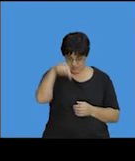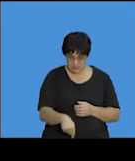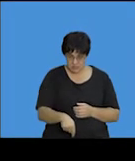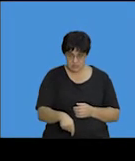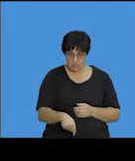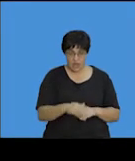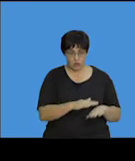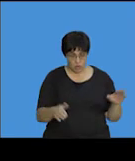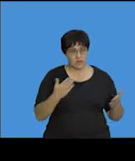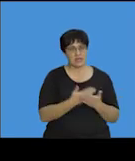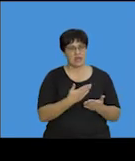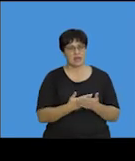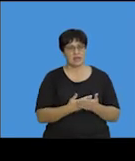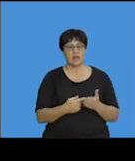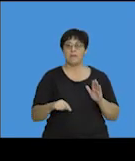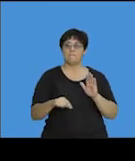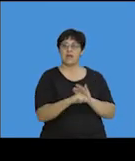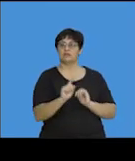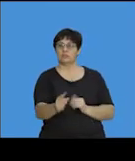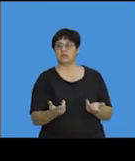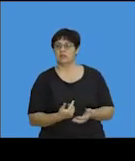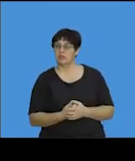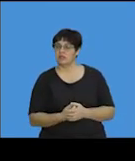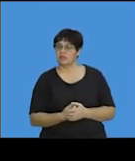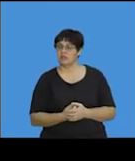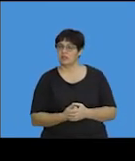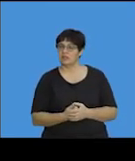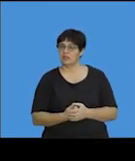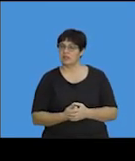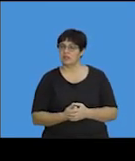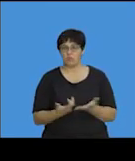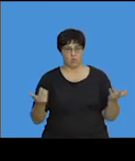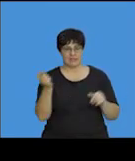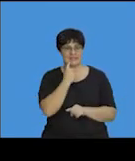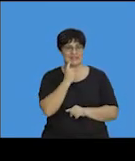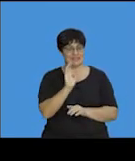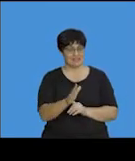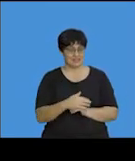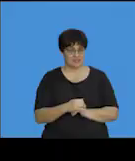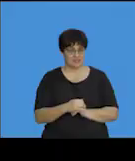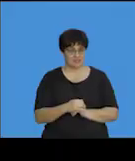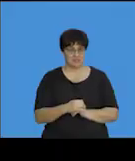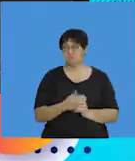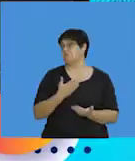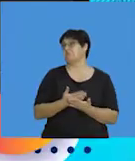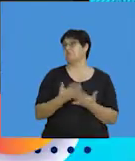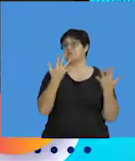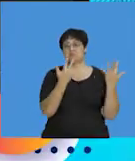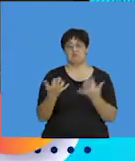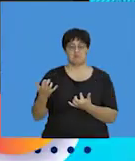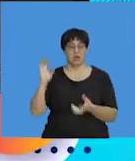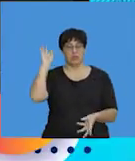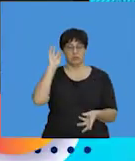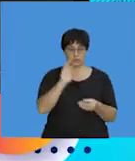to hit the ground, and then -1 from it. That would be so much easier. I could